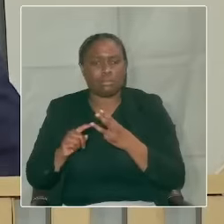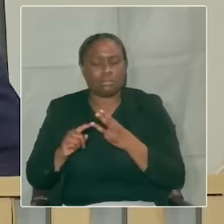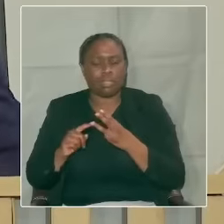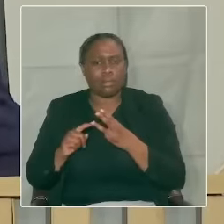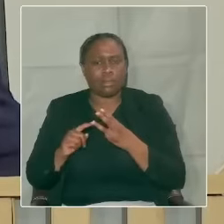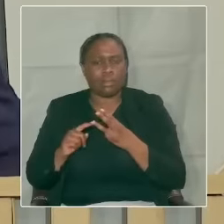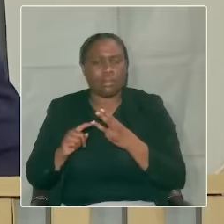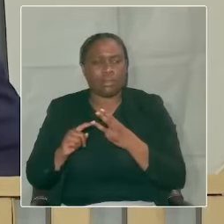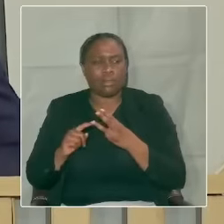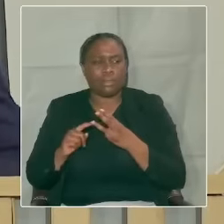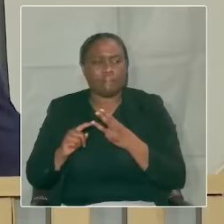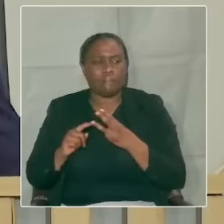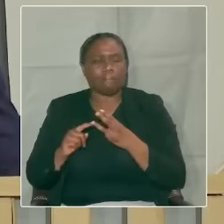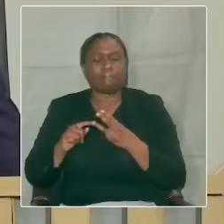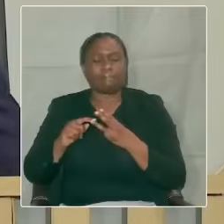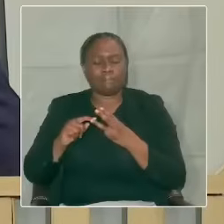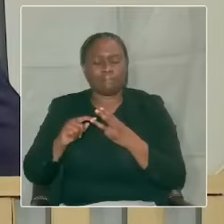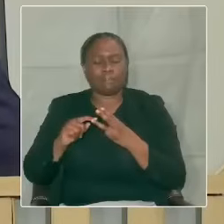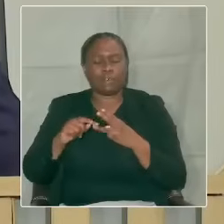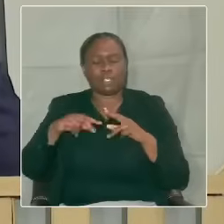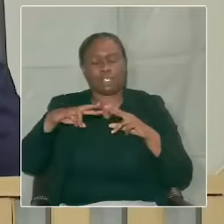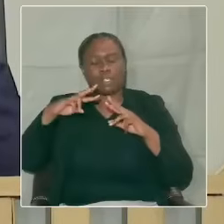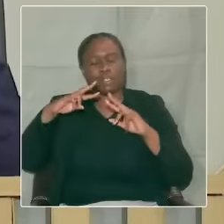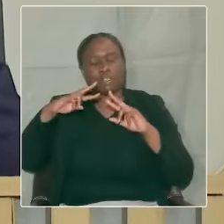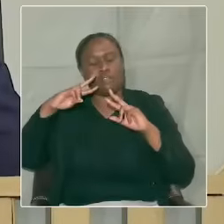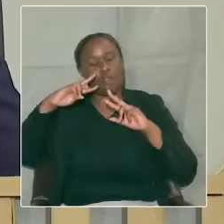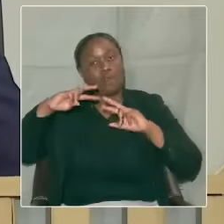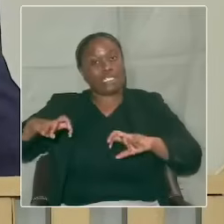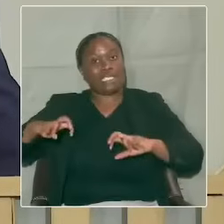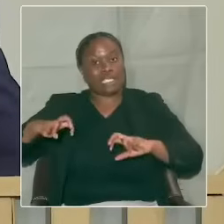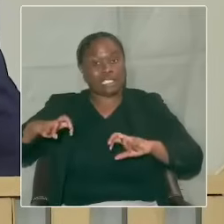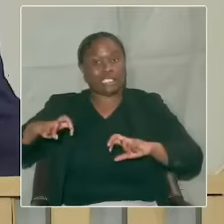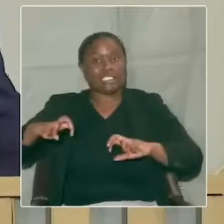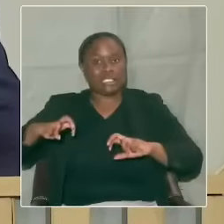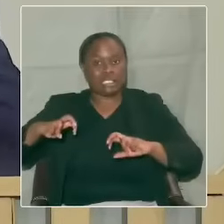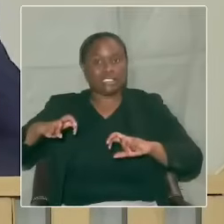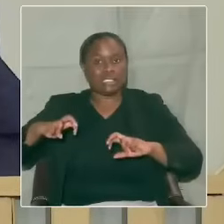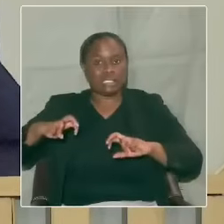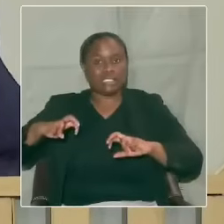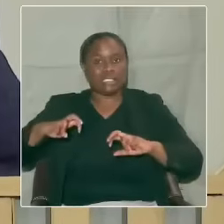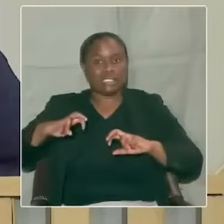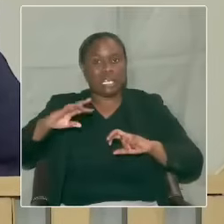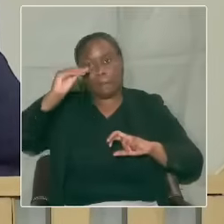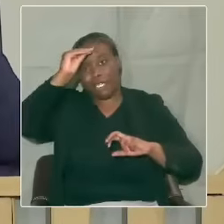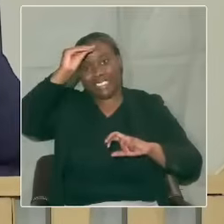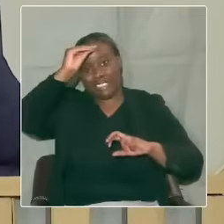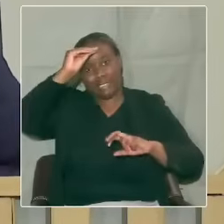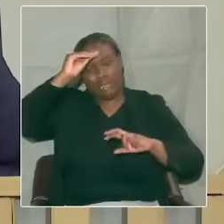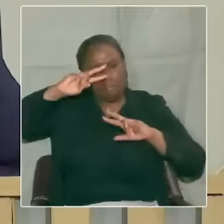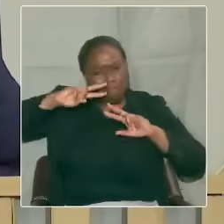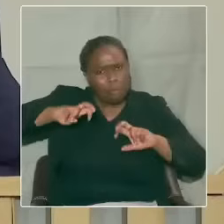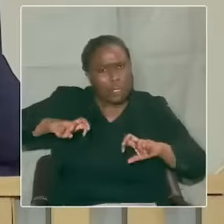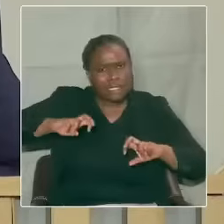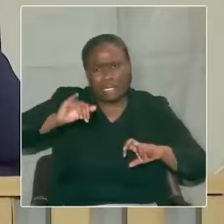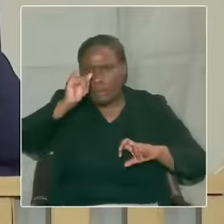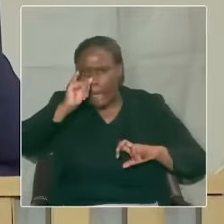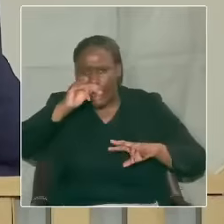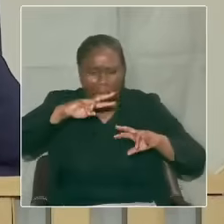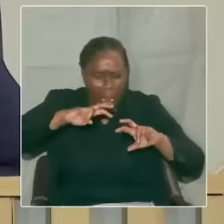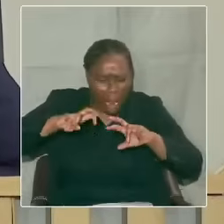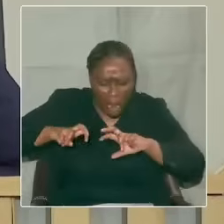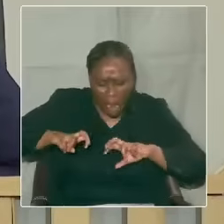also members of the forensic services. You are from the forensic